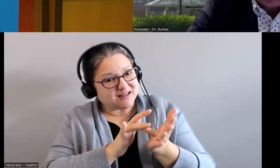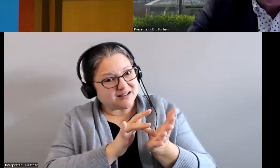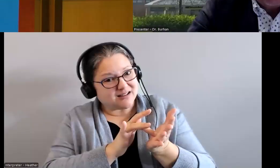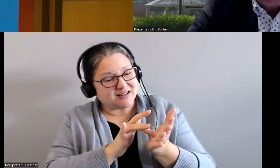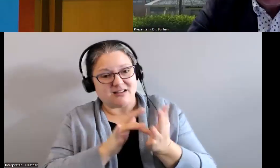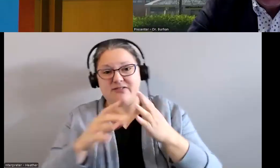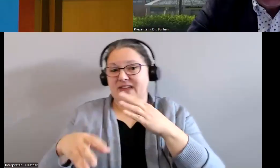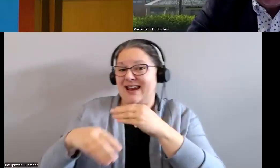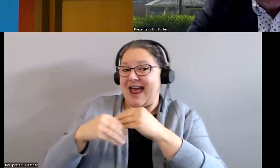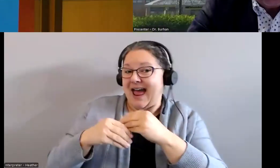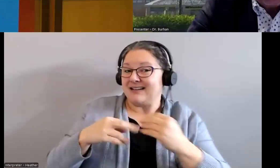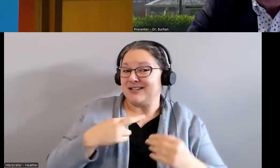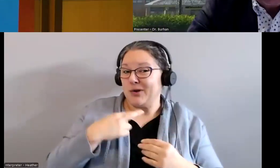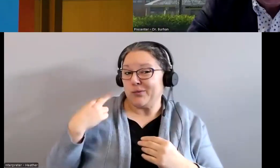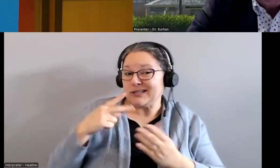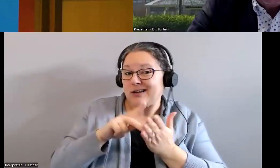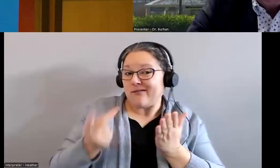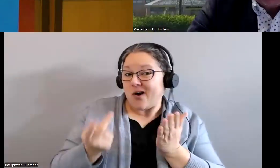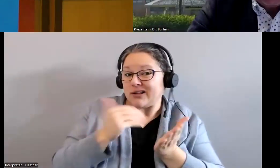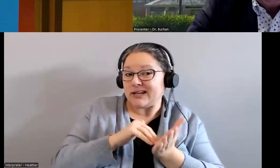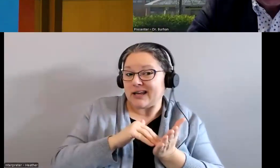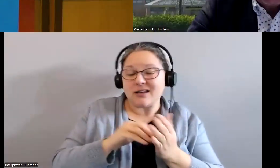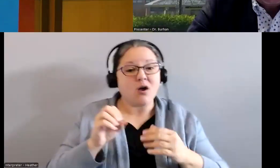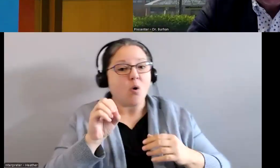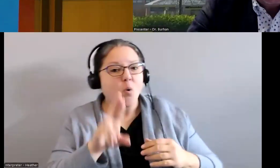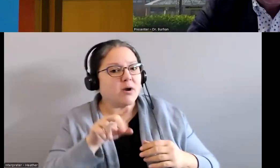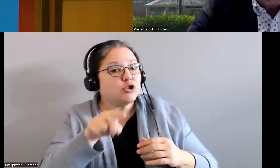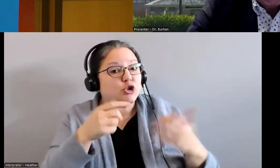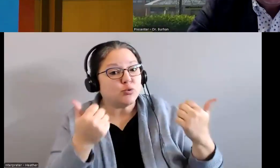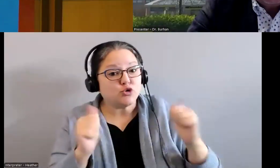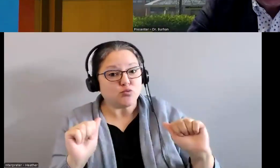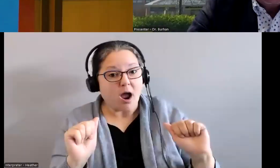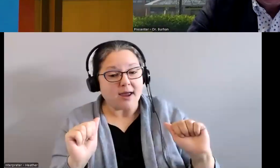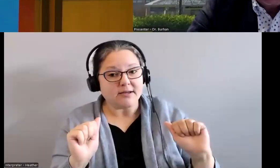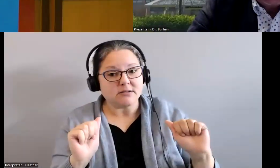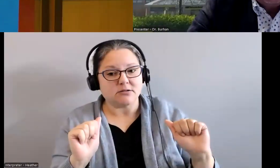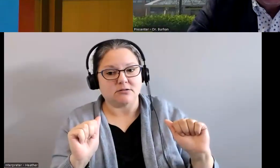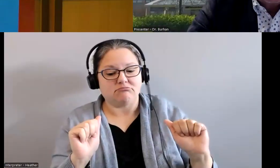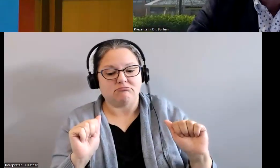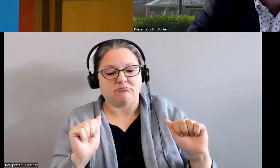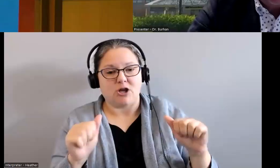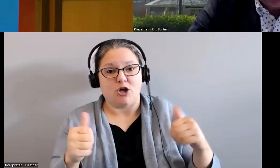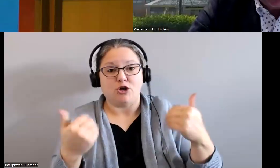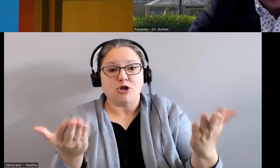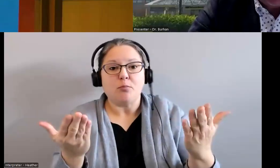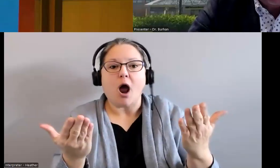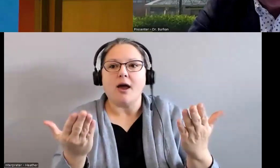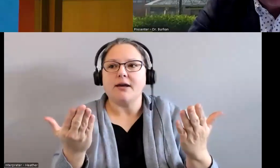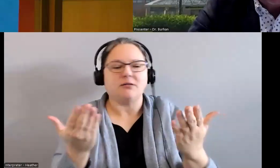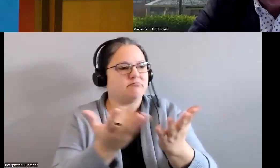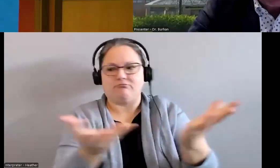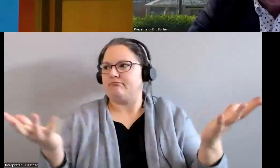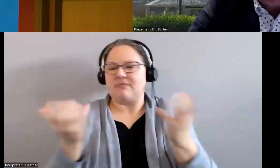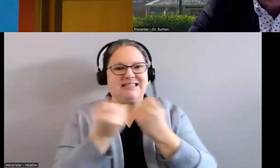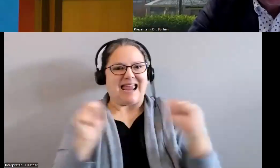the risk of falling, or do you actually try to provide a framework of safety in a way? So